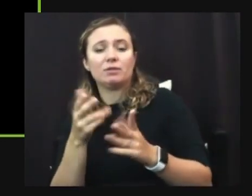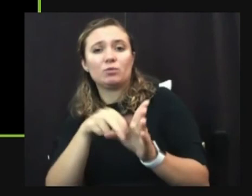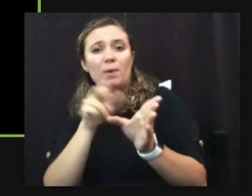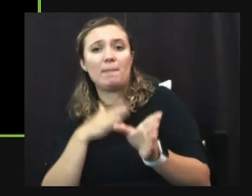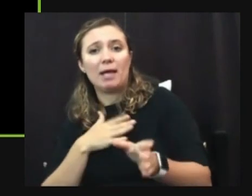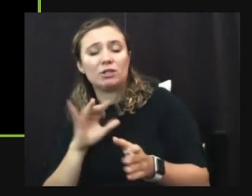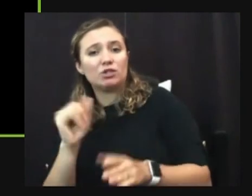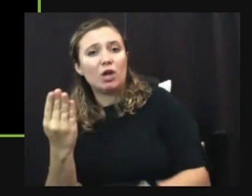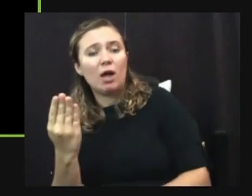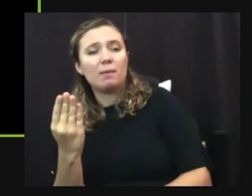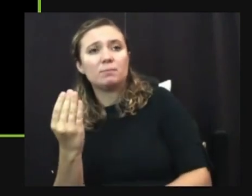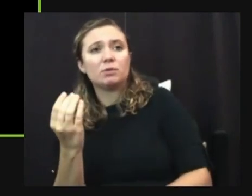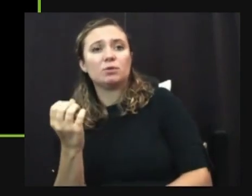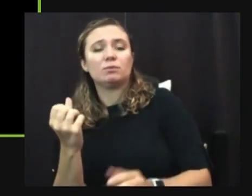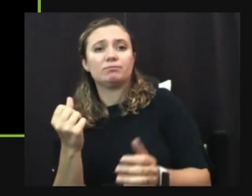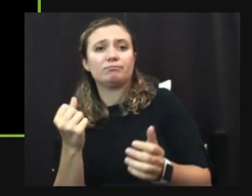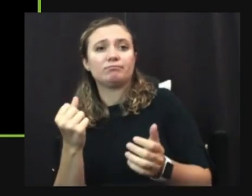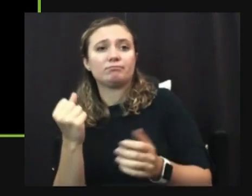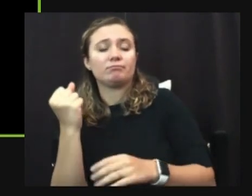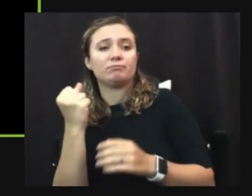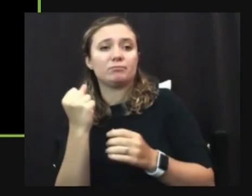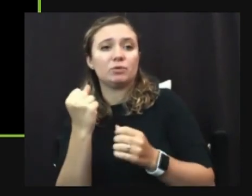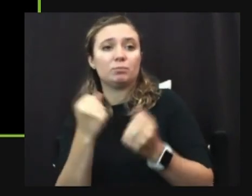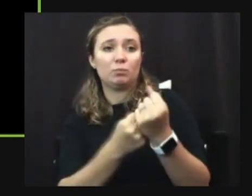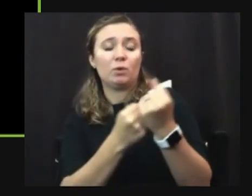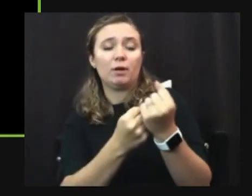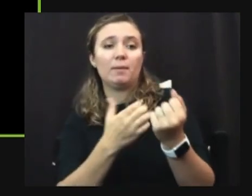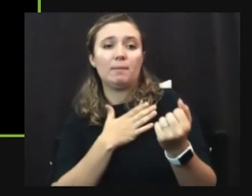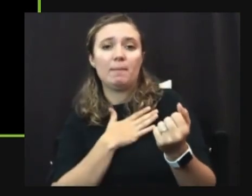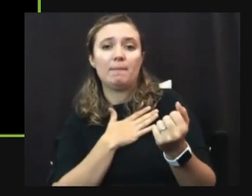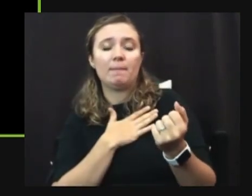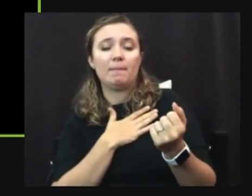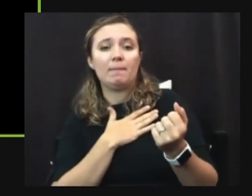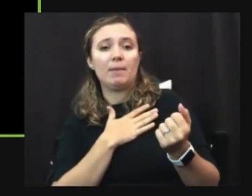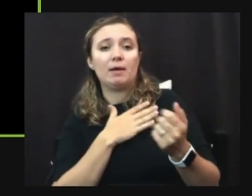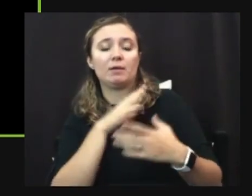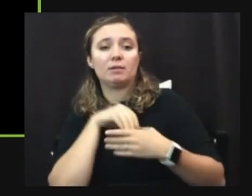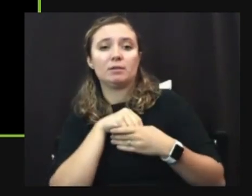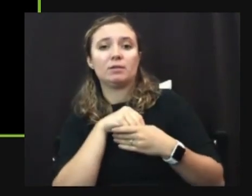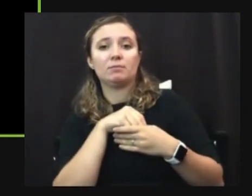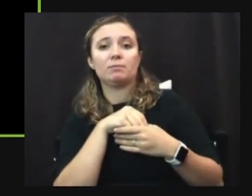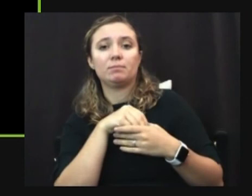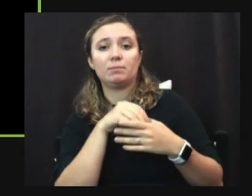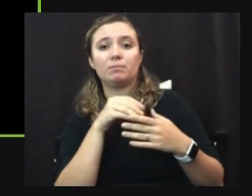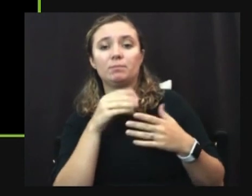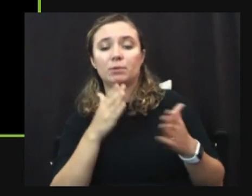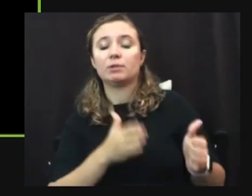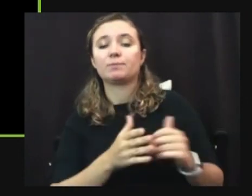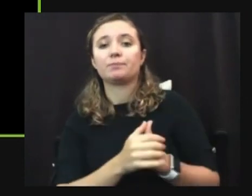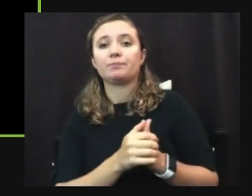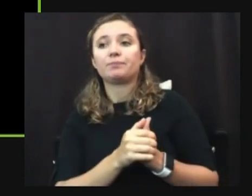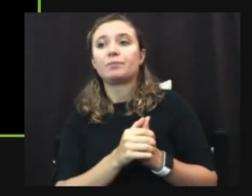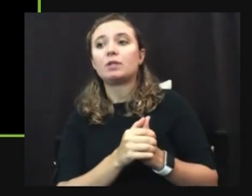included. I would say listen to autistic adults. We're here, and we are